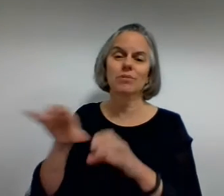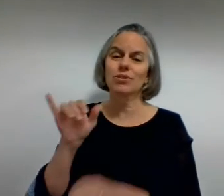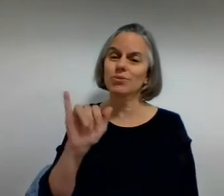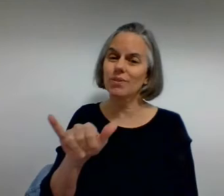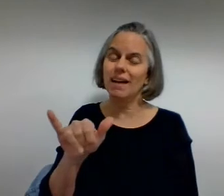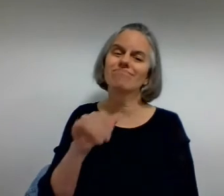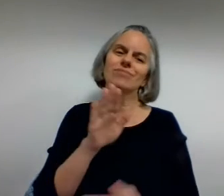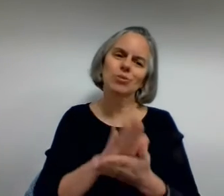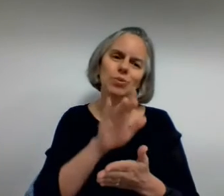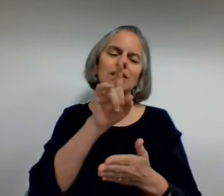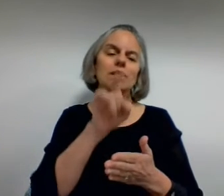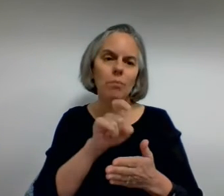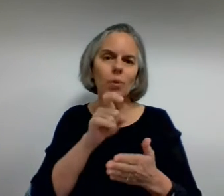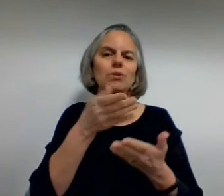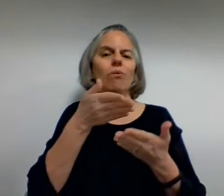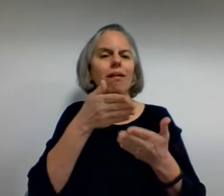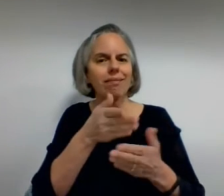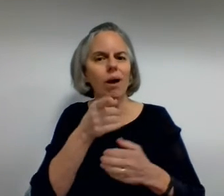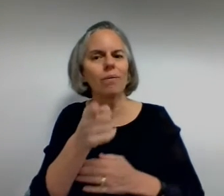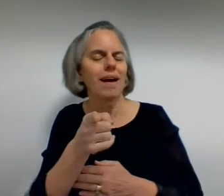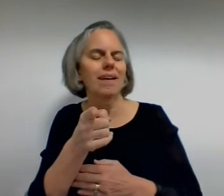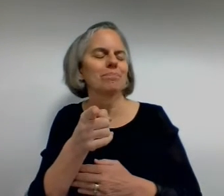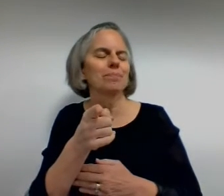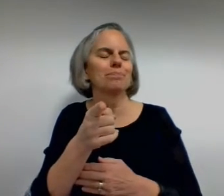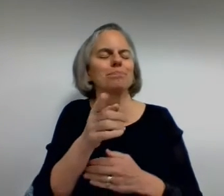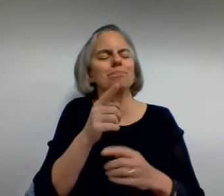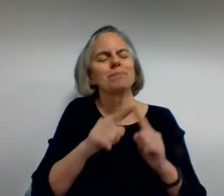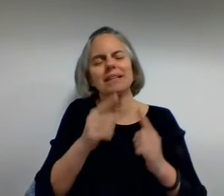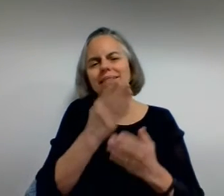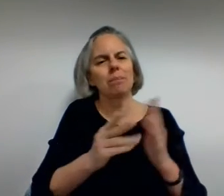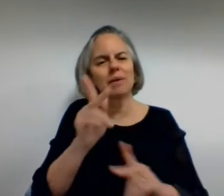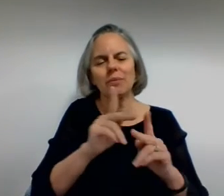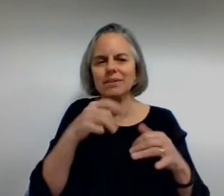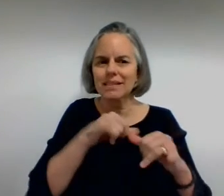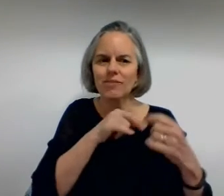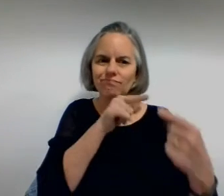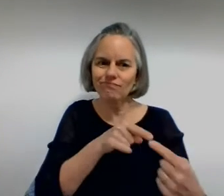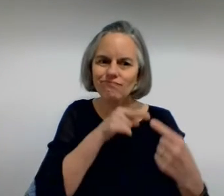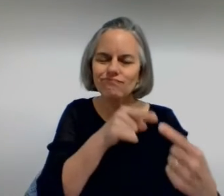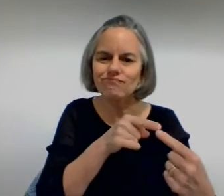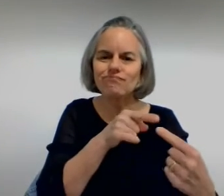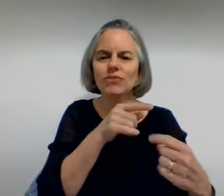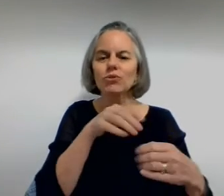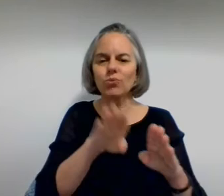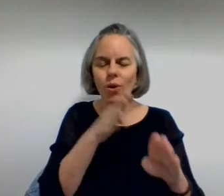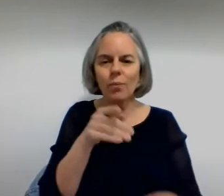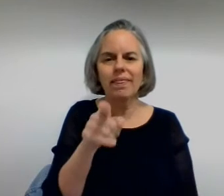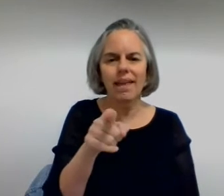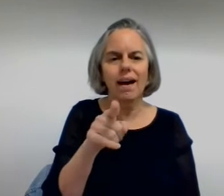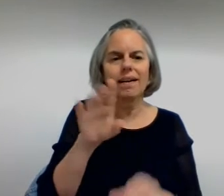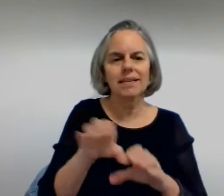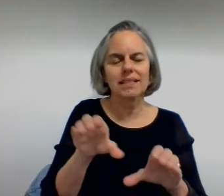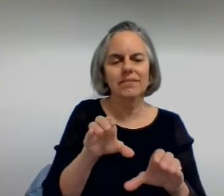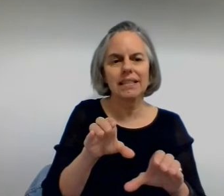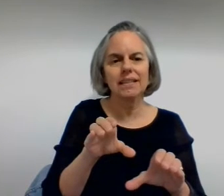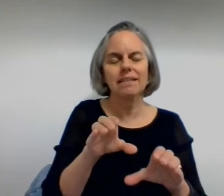be allowing it, and we've tried to make sure that everything's open for you. Some people are still having trouble with it. So if you're having